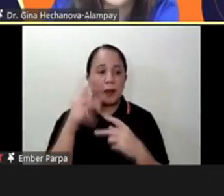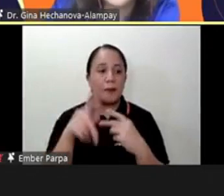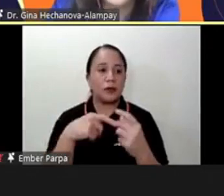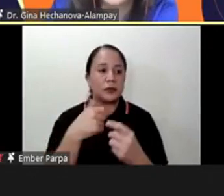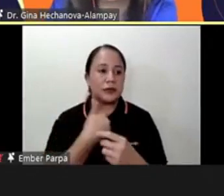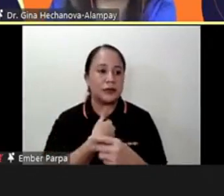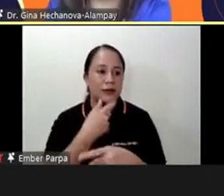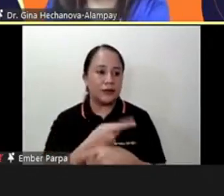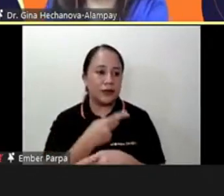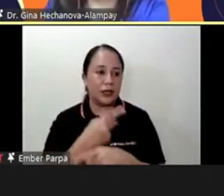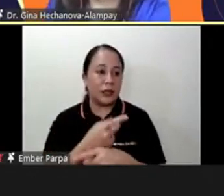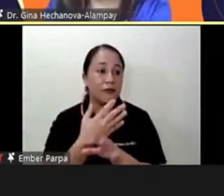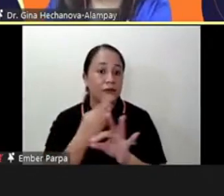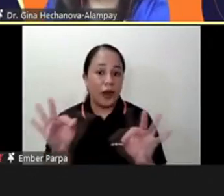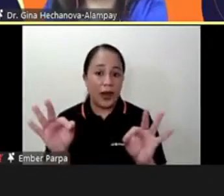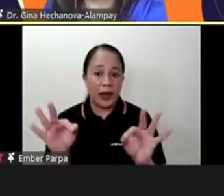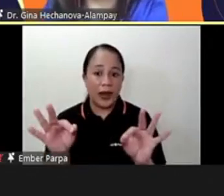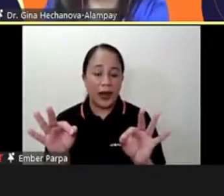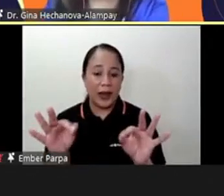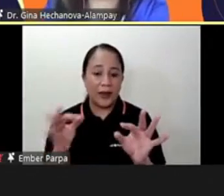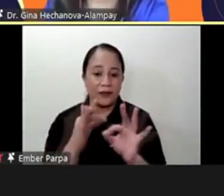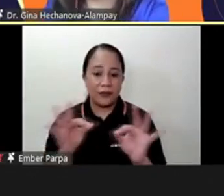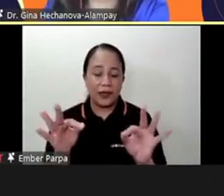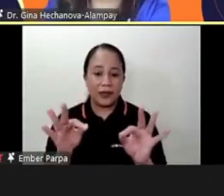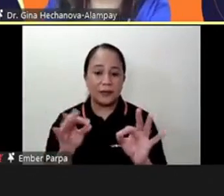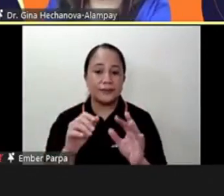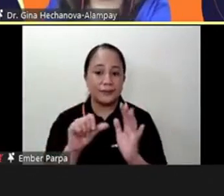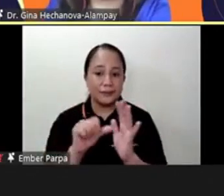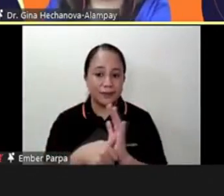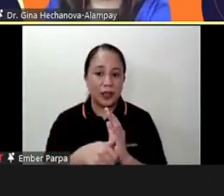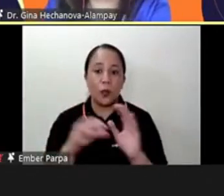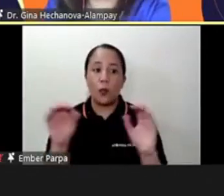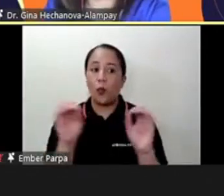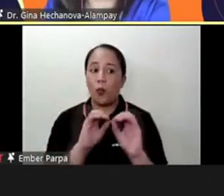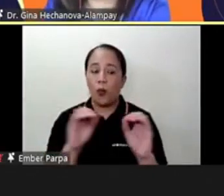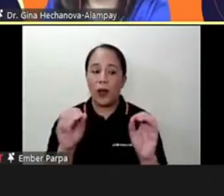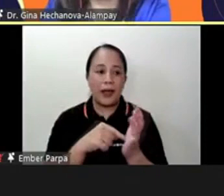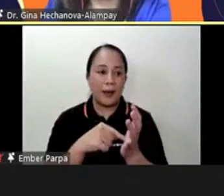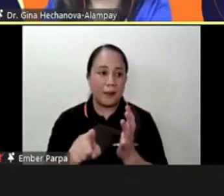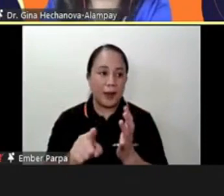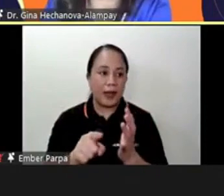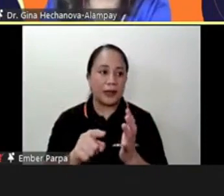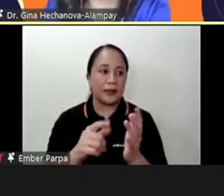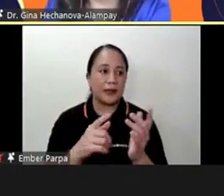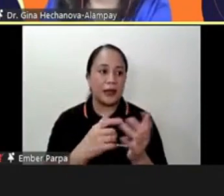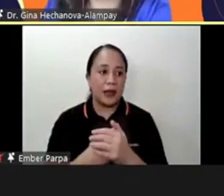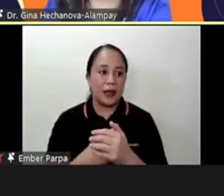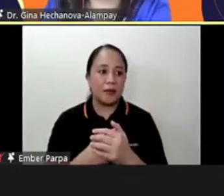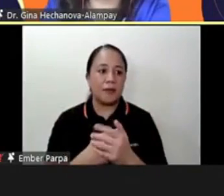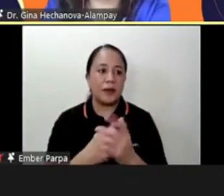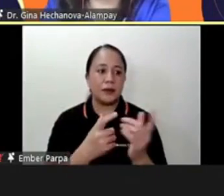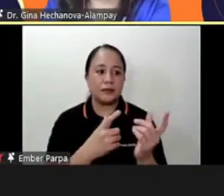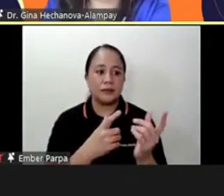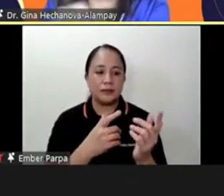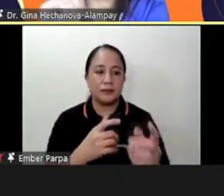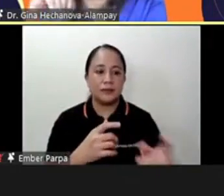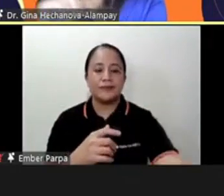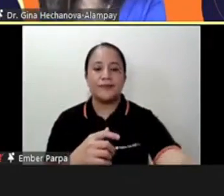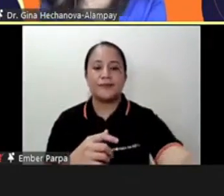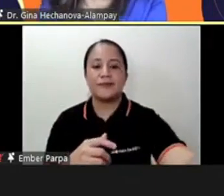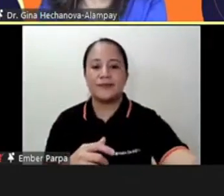it's free, ha? Yun ang gusto ko i-emphasize. Wala pong bayad ang pag-download at paggamit ng Lusog